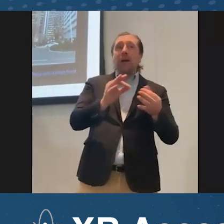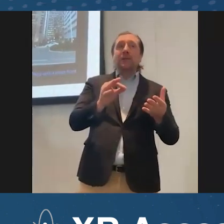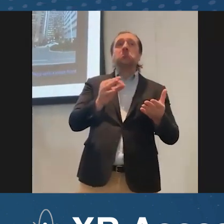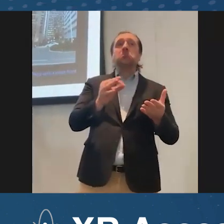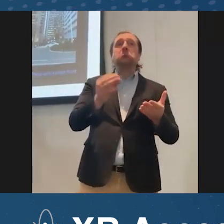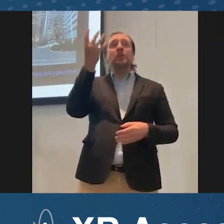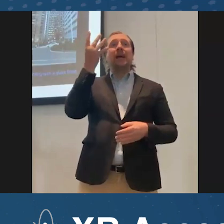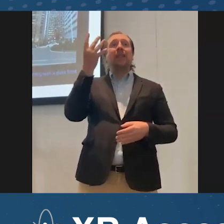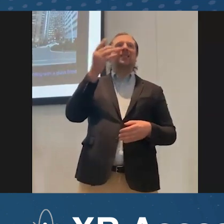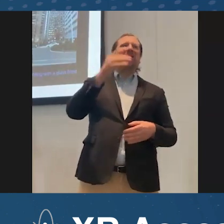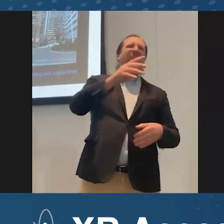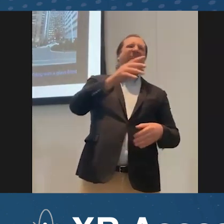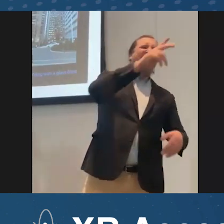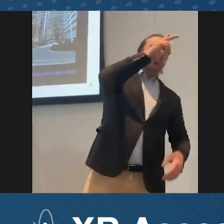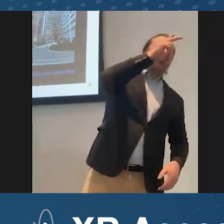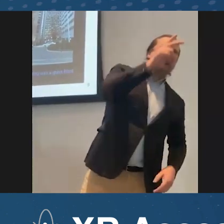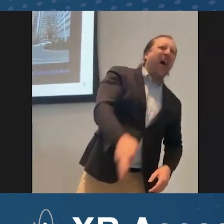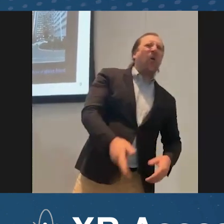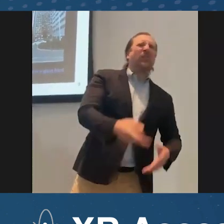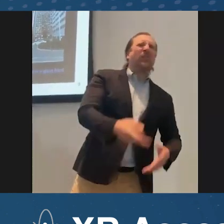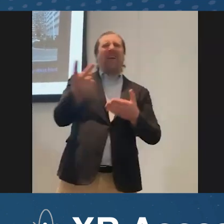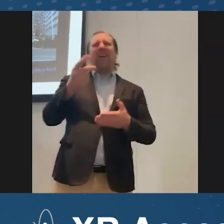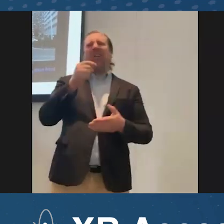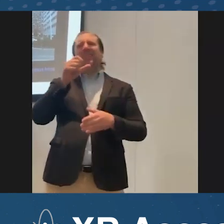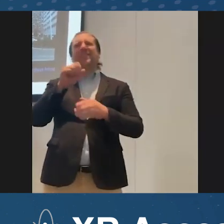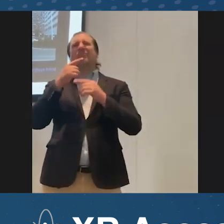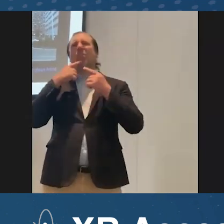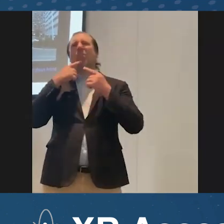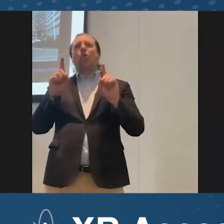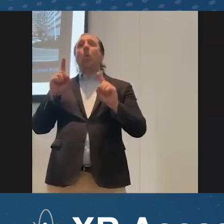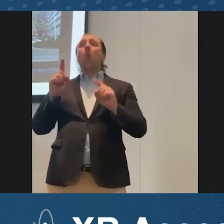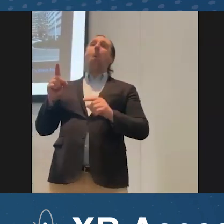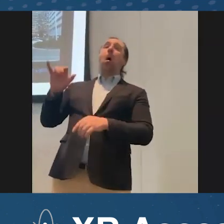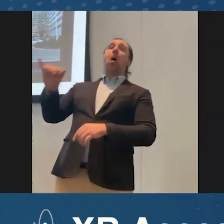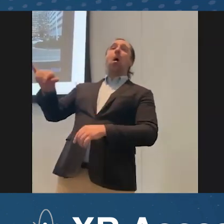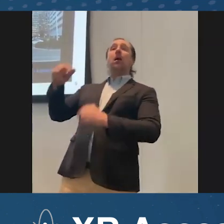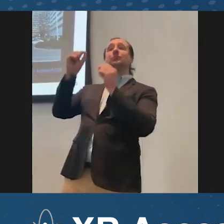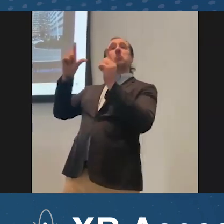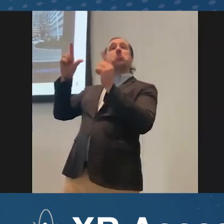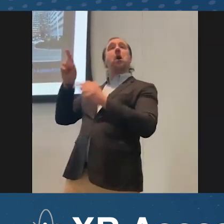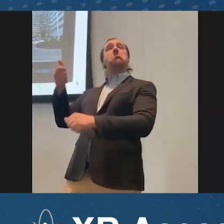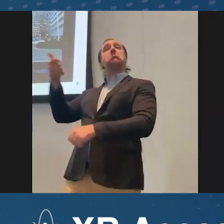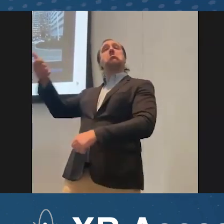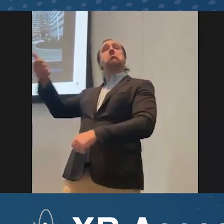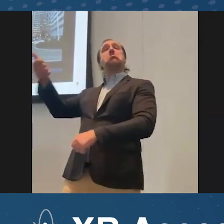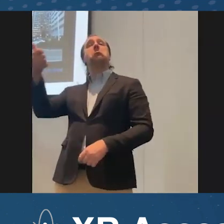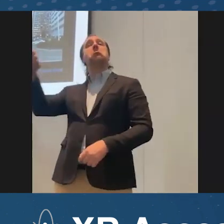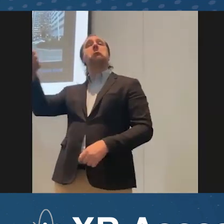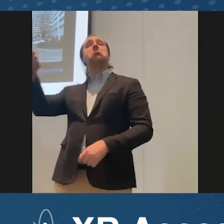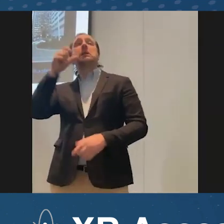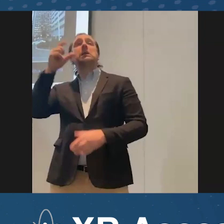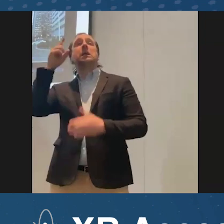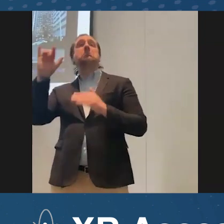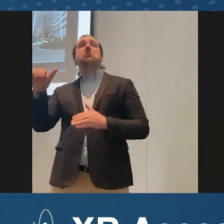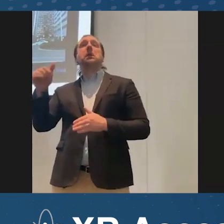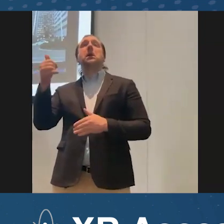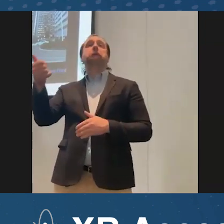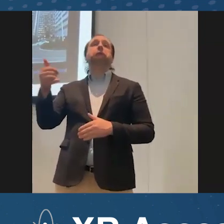tell us this is terrible, this didn't work well, or hey, I was surprised that this description was actually good. I didn't expect it